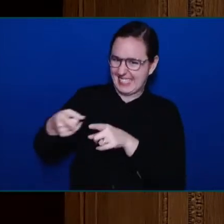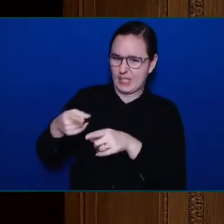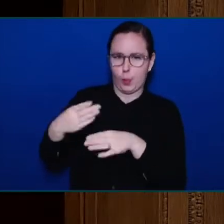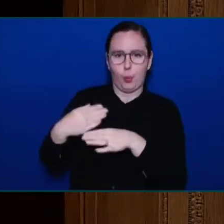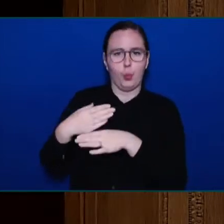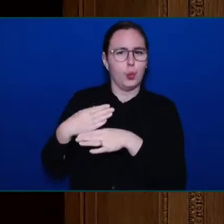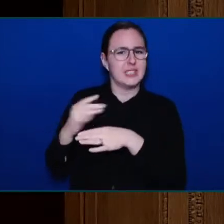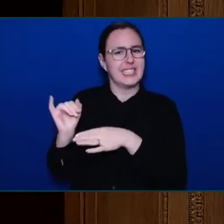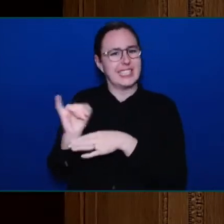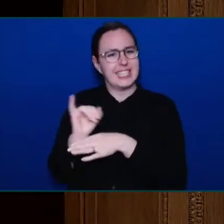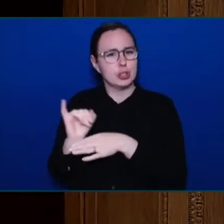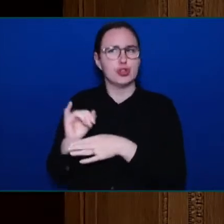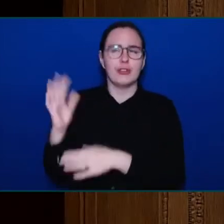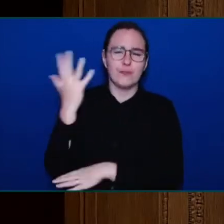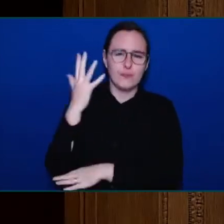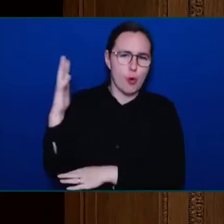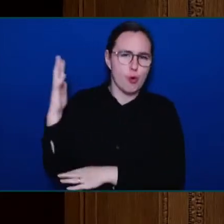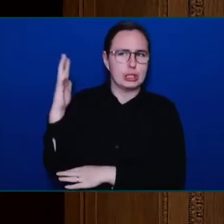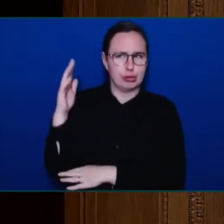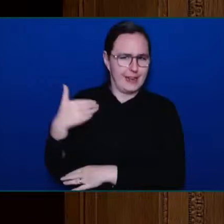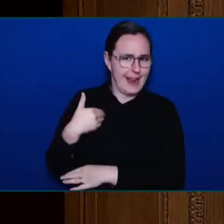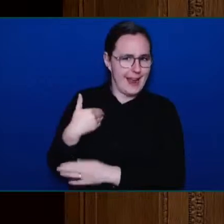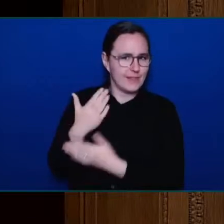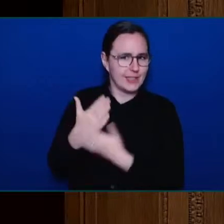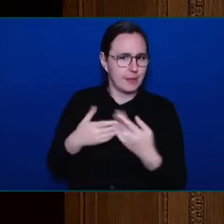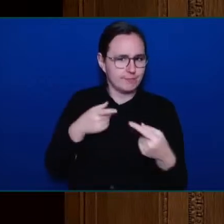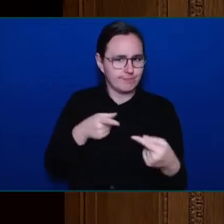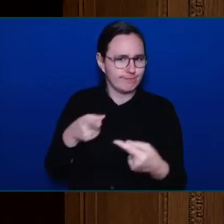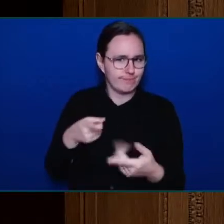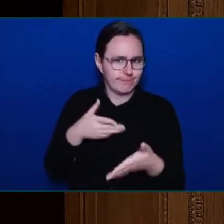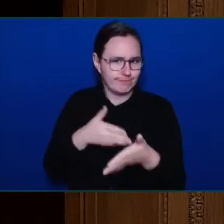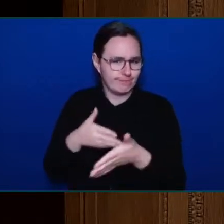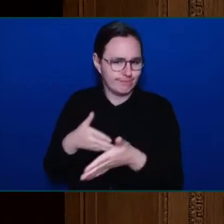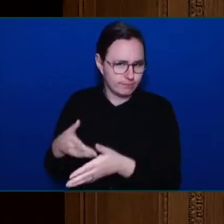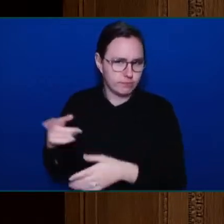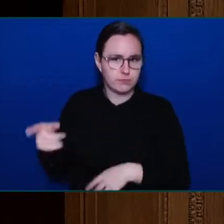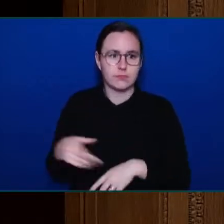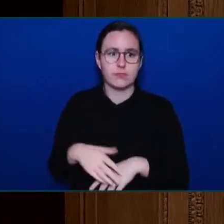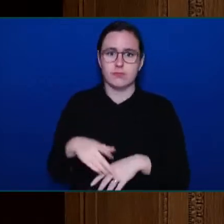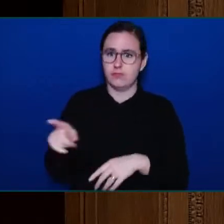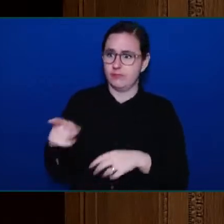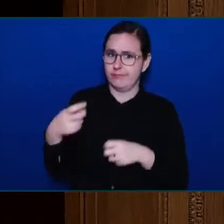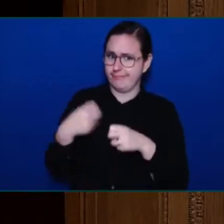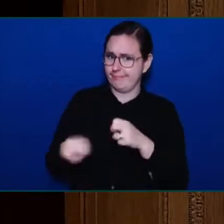to make a cedar shake and shingle without access to the fiber. Please make Kathy welcome.